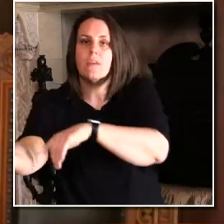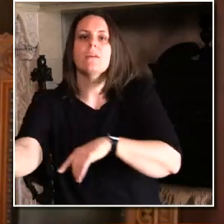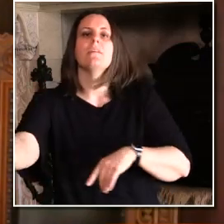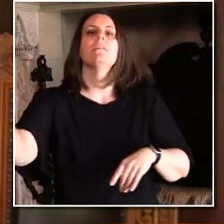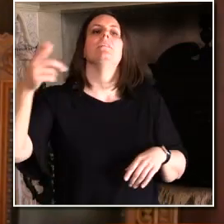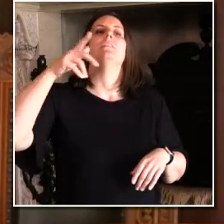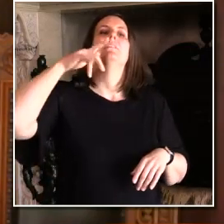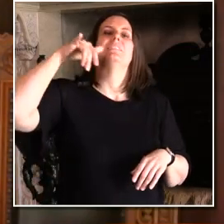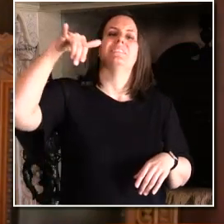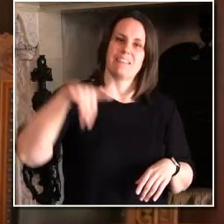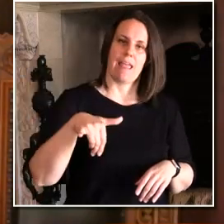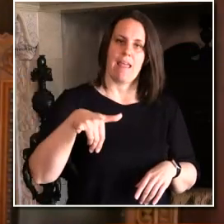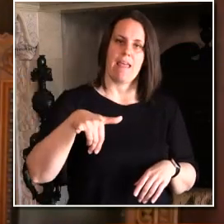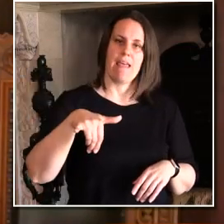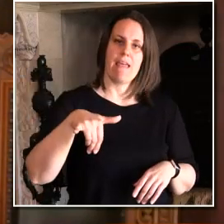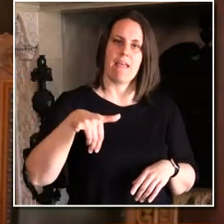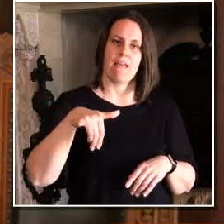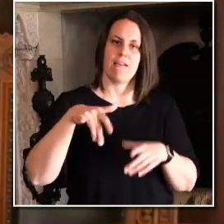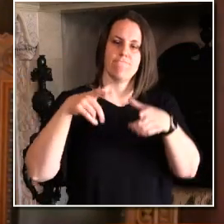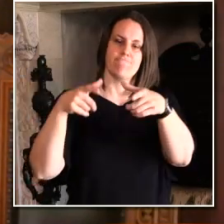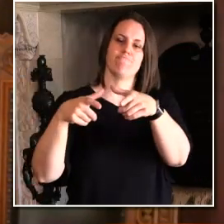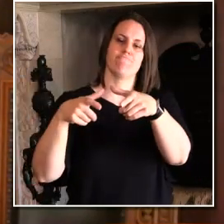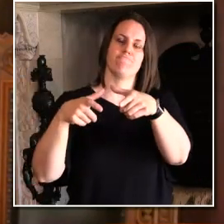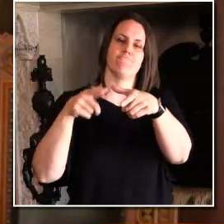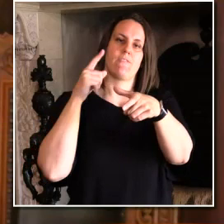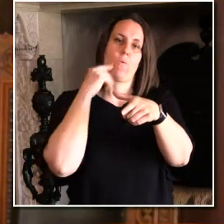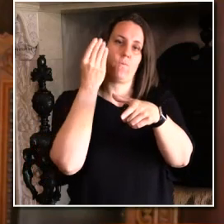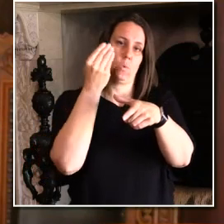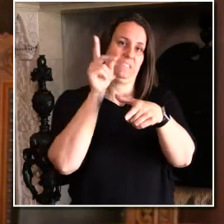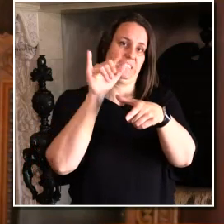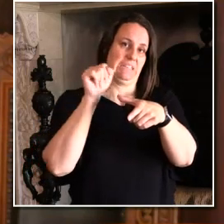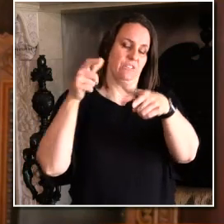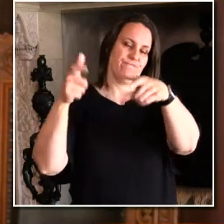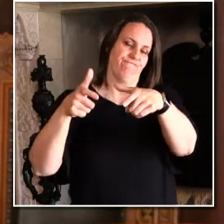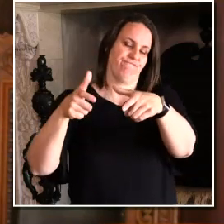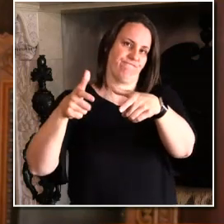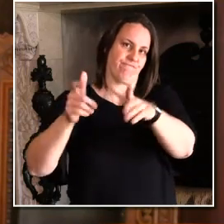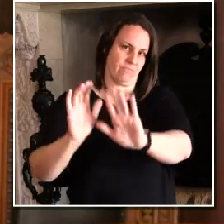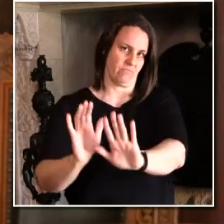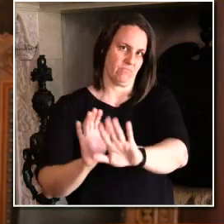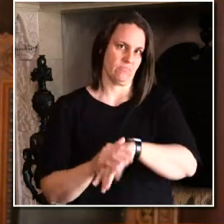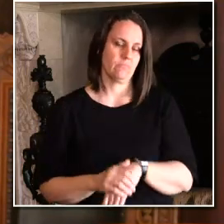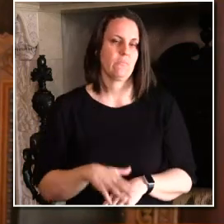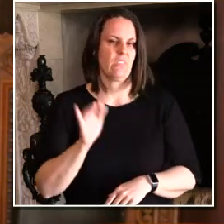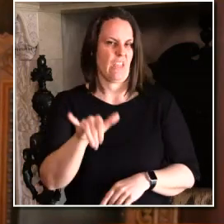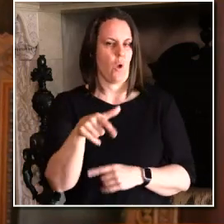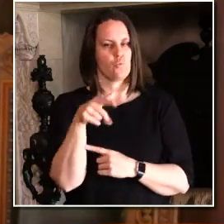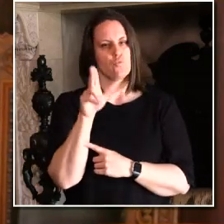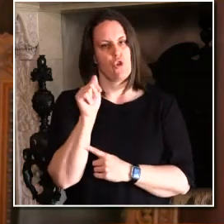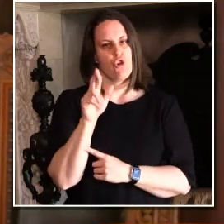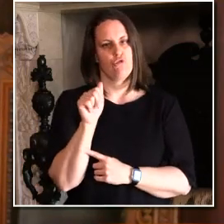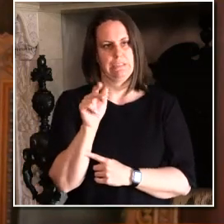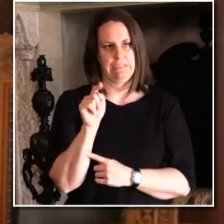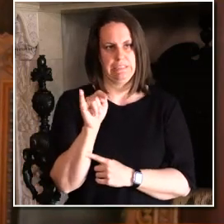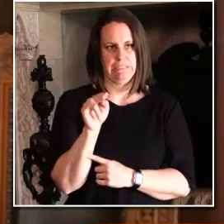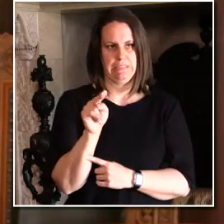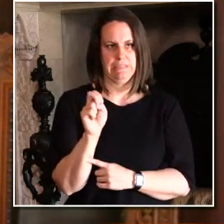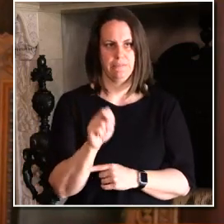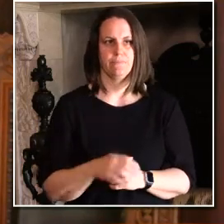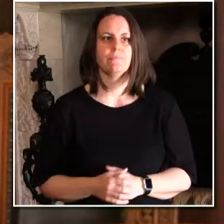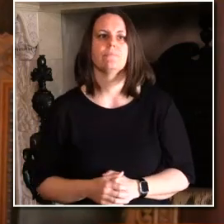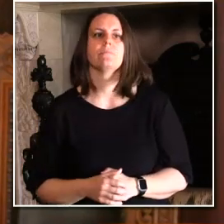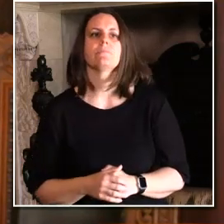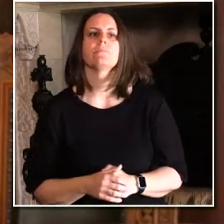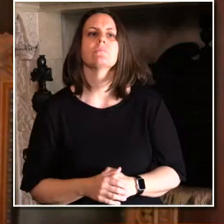for 14 days, and there are maybe some differences to that depending on them being a critical healthcare worker, but the general rule is a